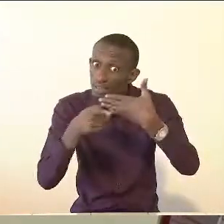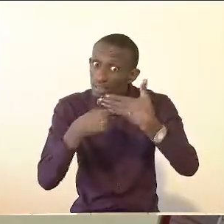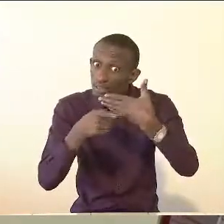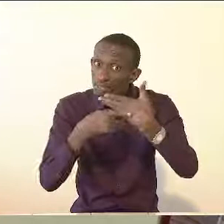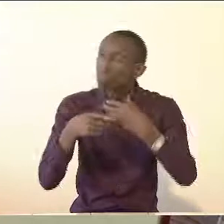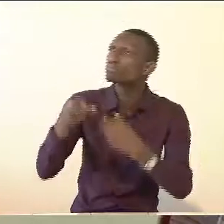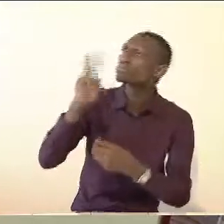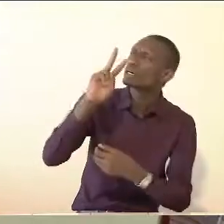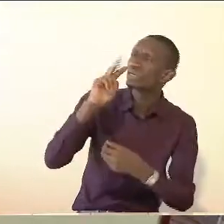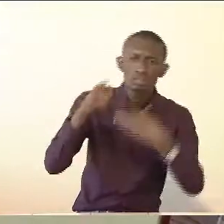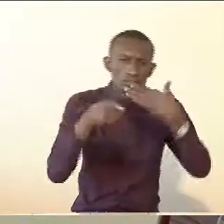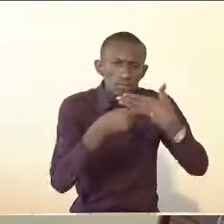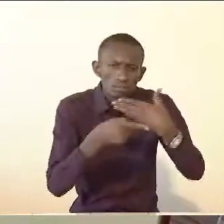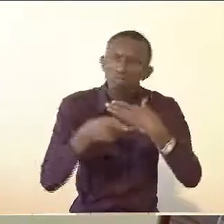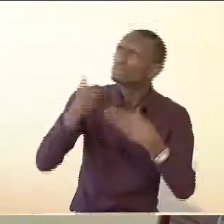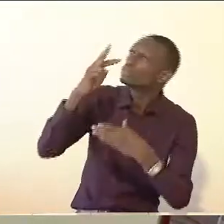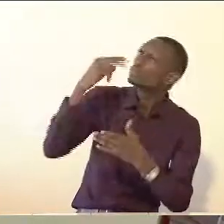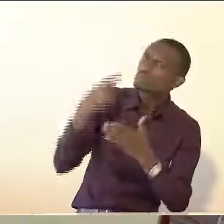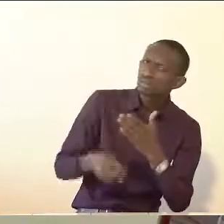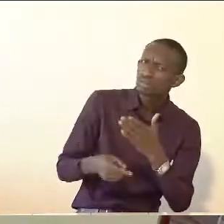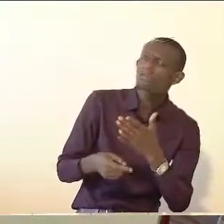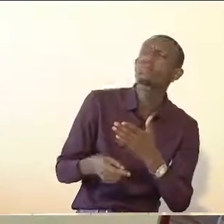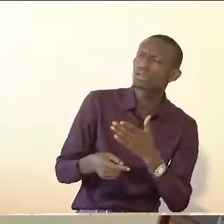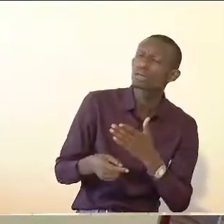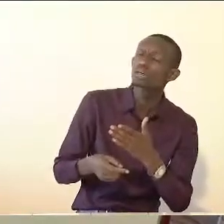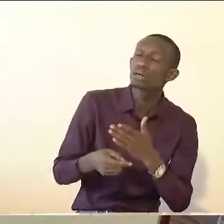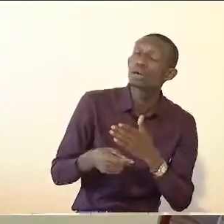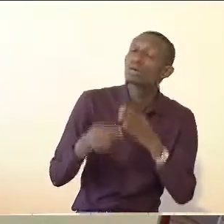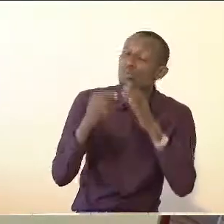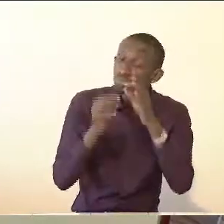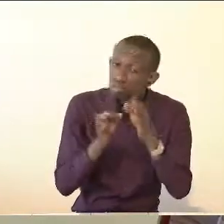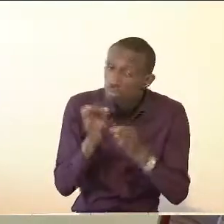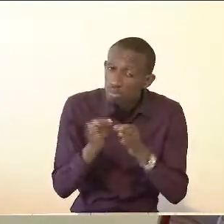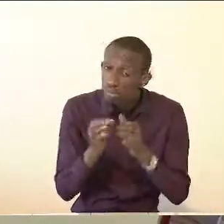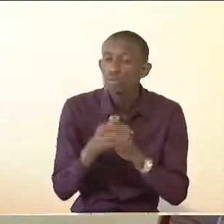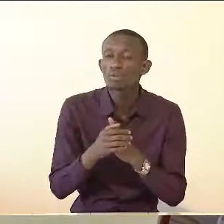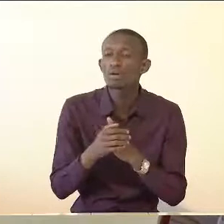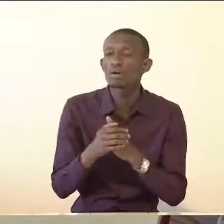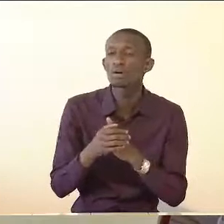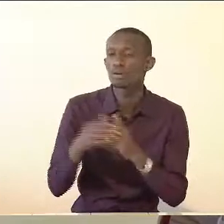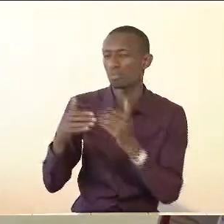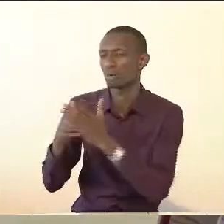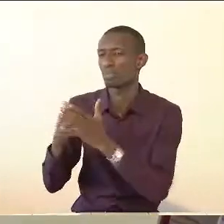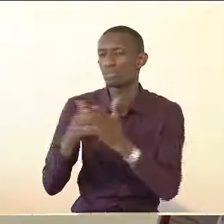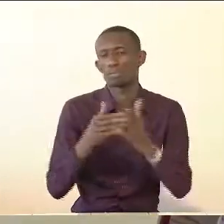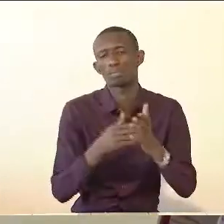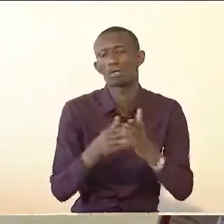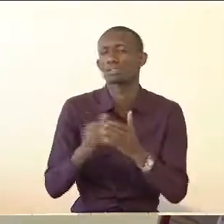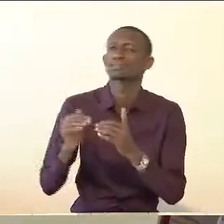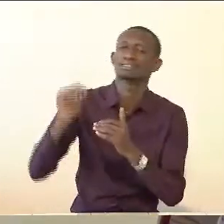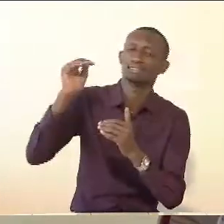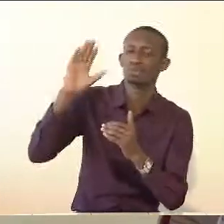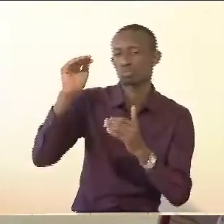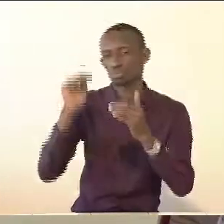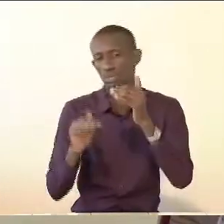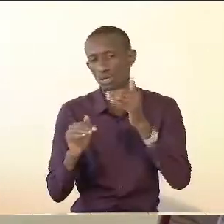decreasing the effect that was causing either decrease in temperature or increase in temperature. That one is referred as negative feedback.